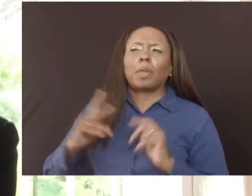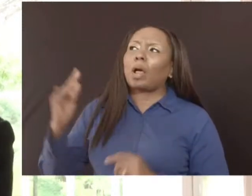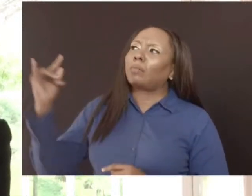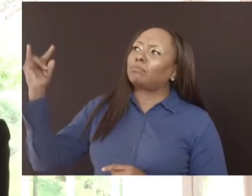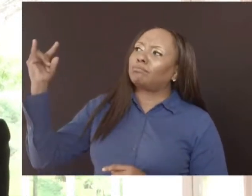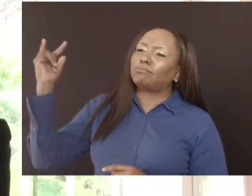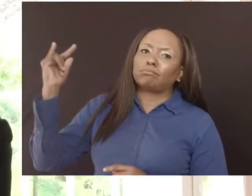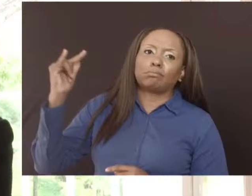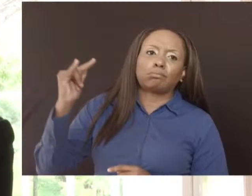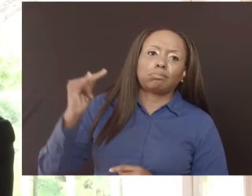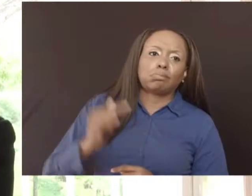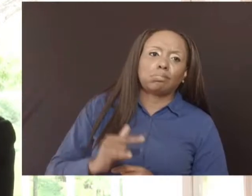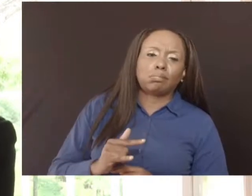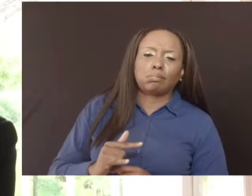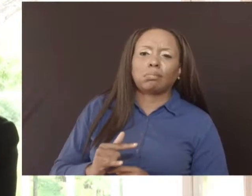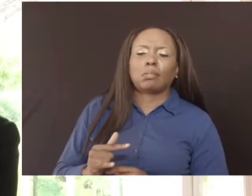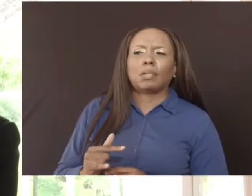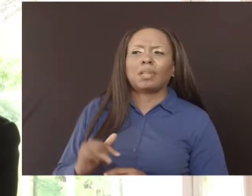visitor?